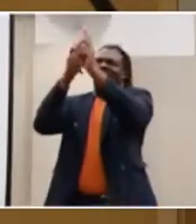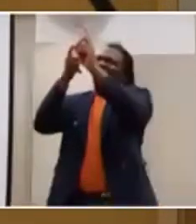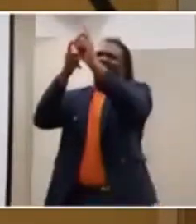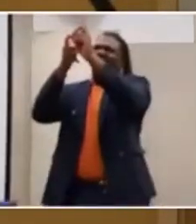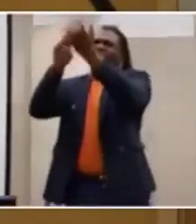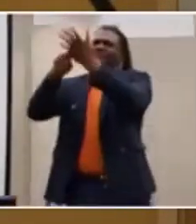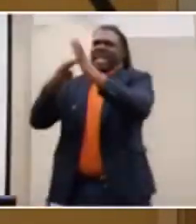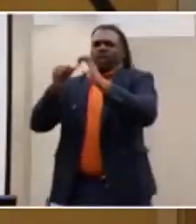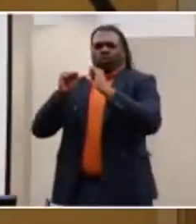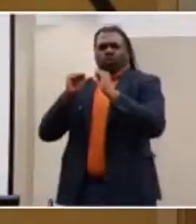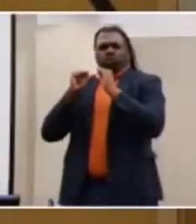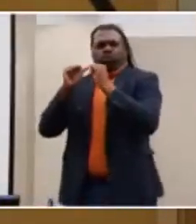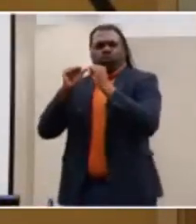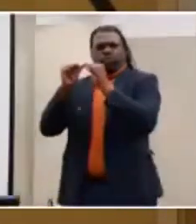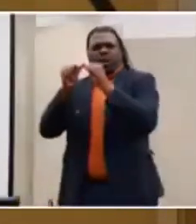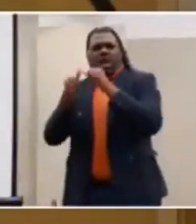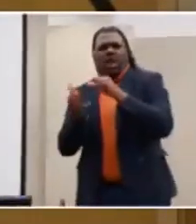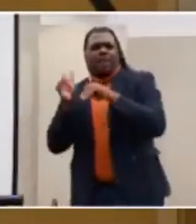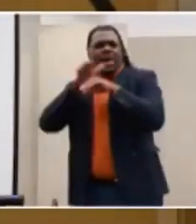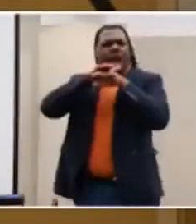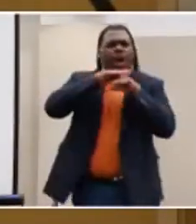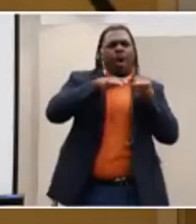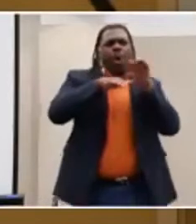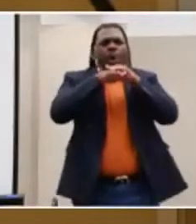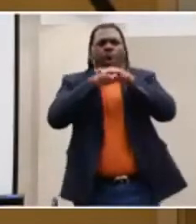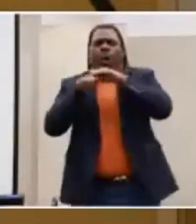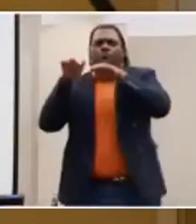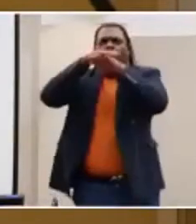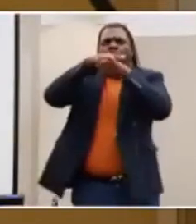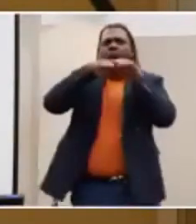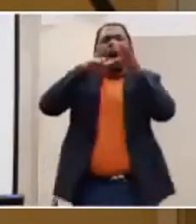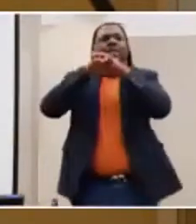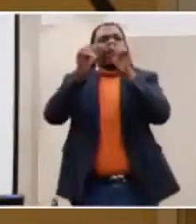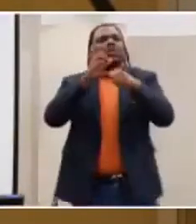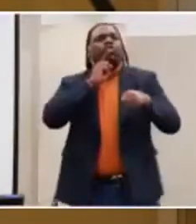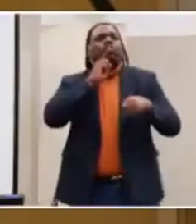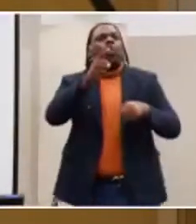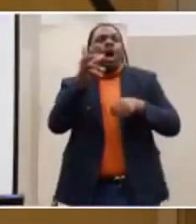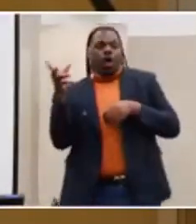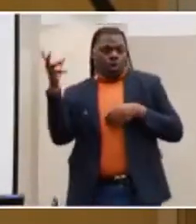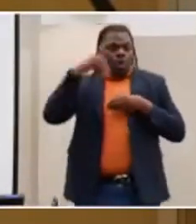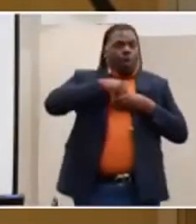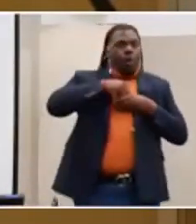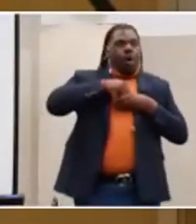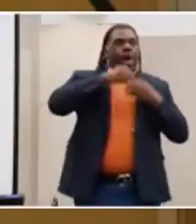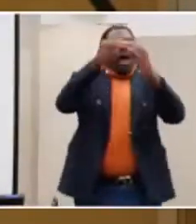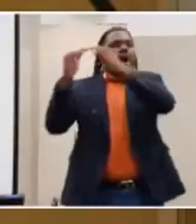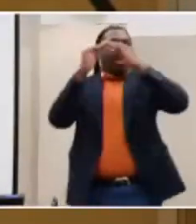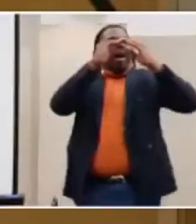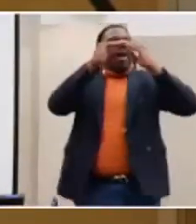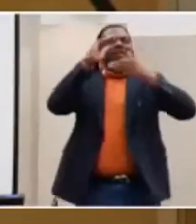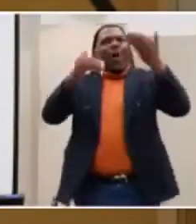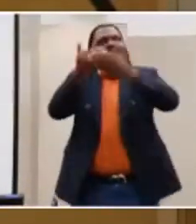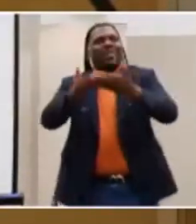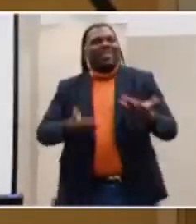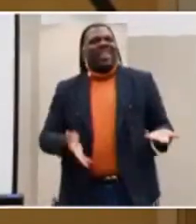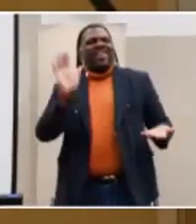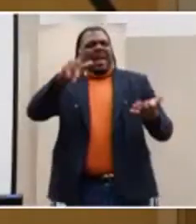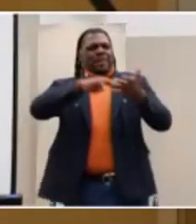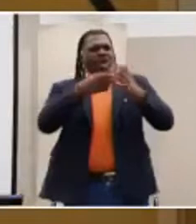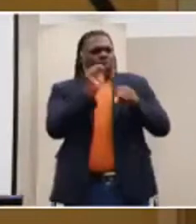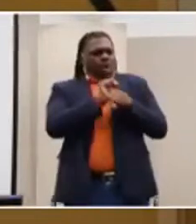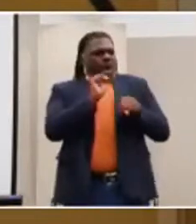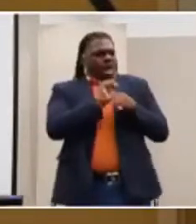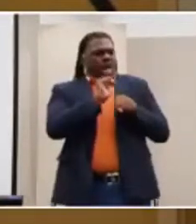to continue to build to make sure that we create a more inclusive state for all. And that work will